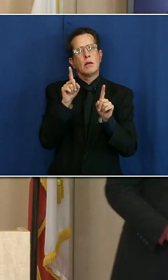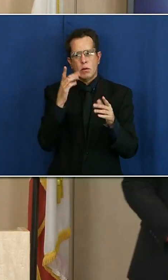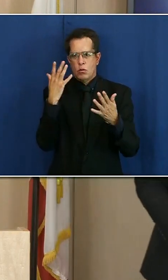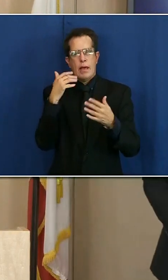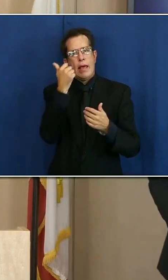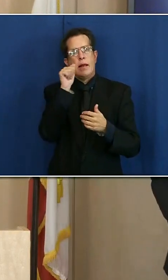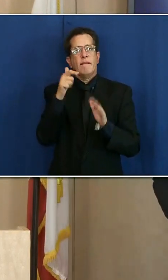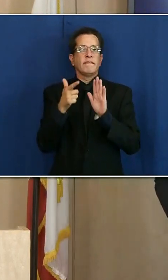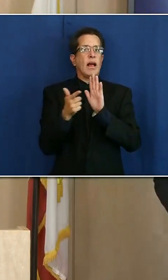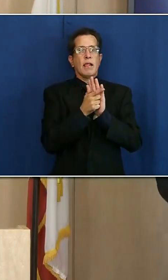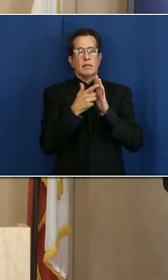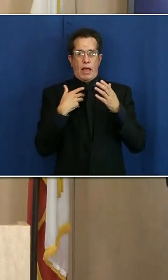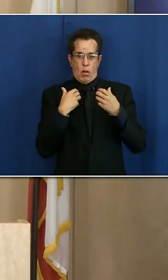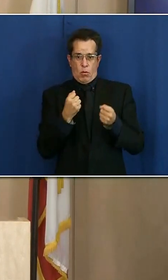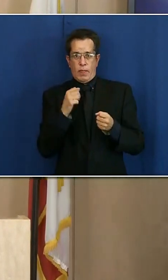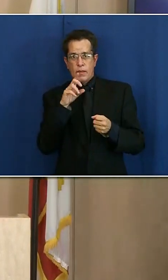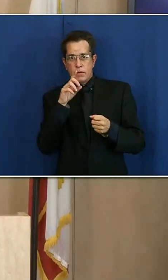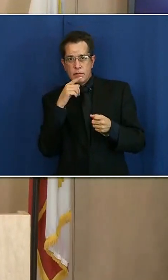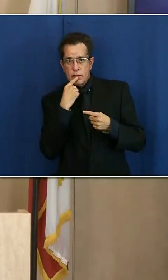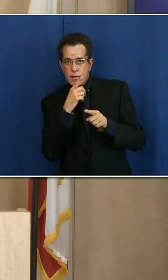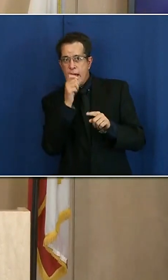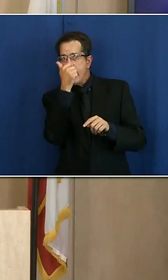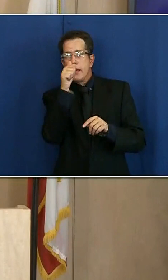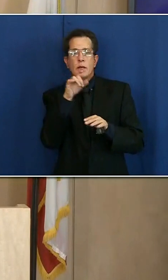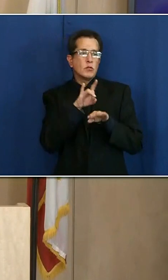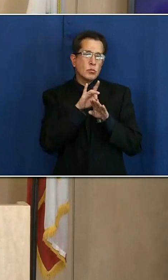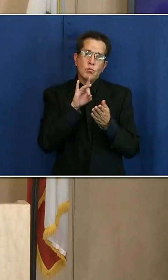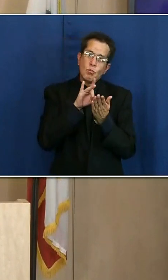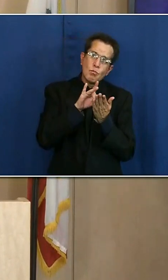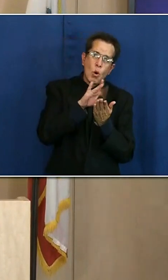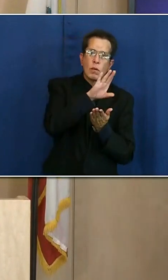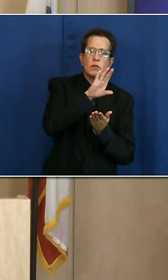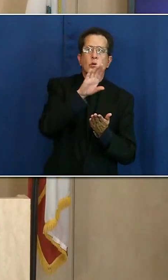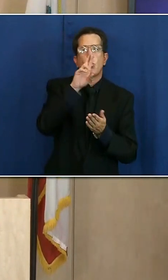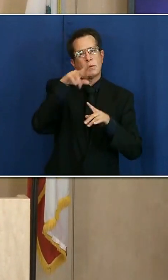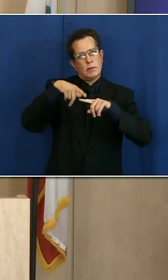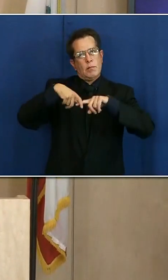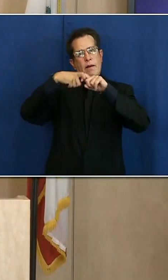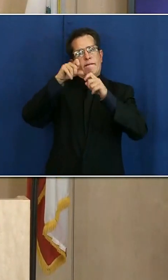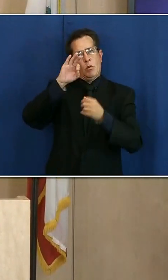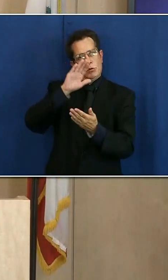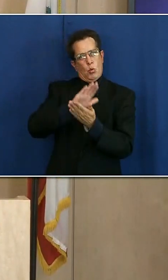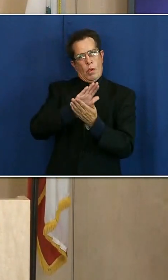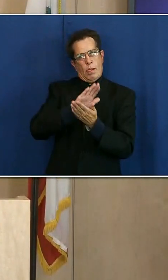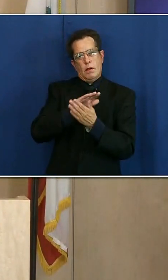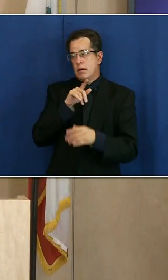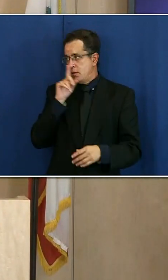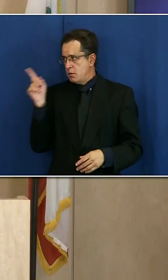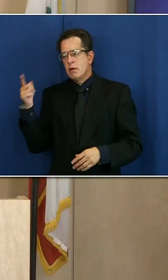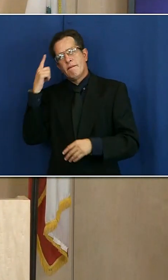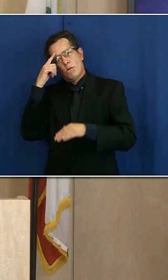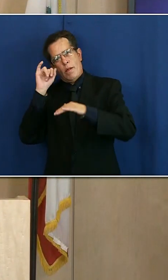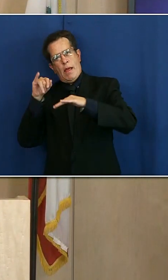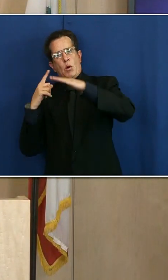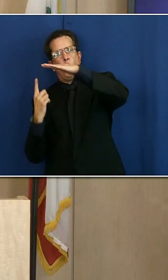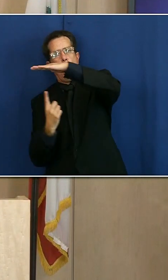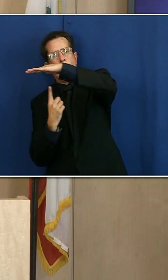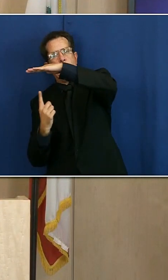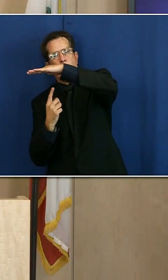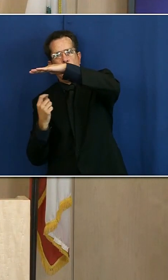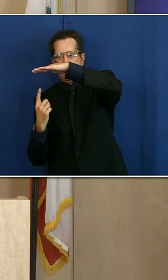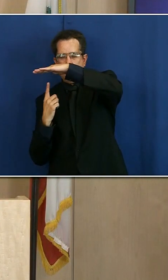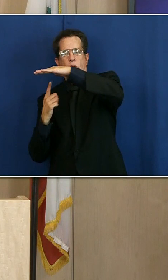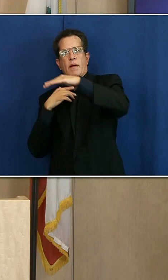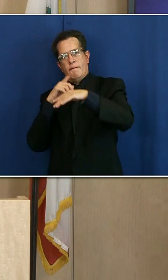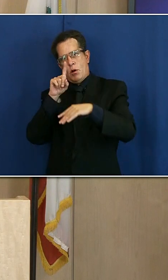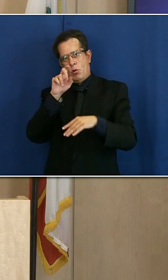violations issued, and have any of them led to expulsion or suspension? Hi, so in terms of quarantine, we have 136 students